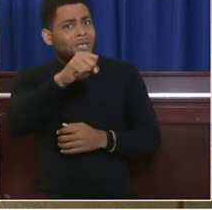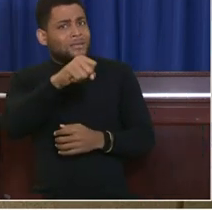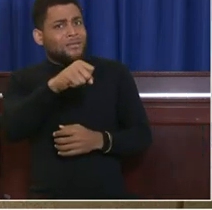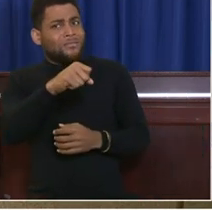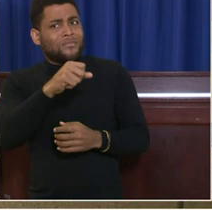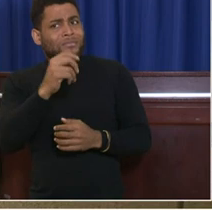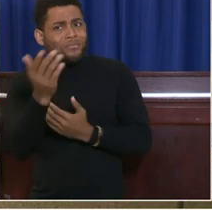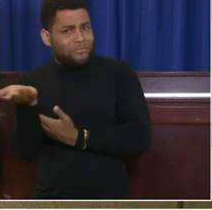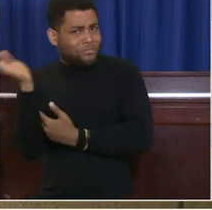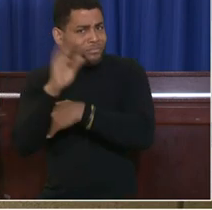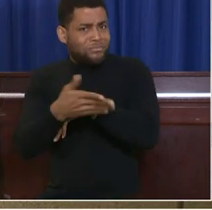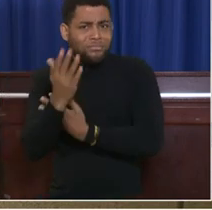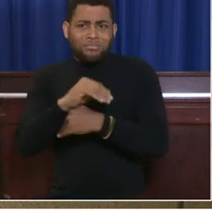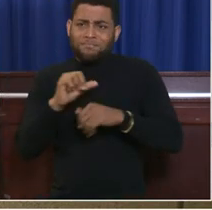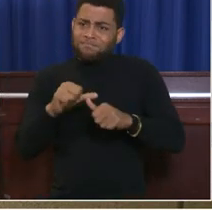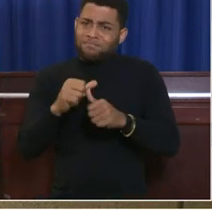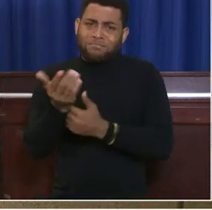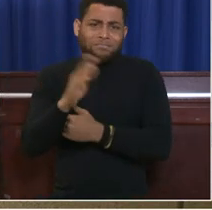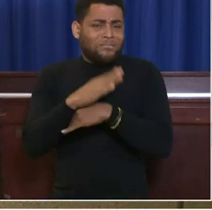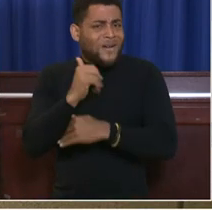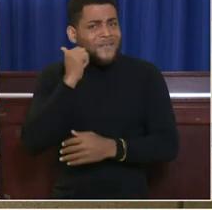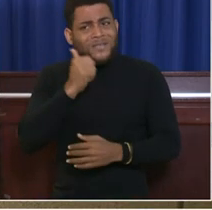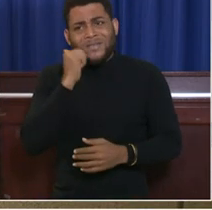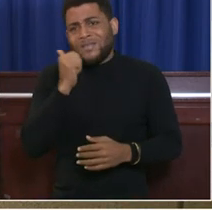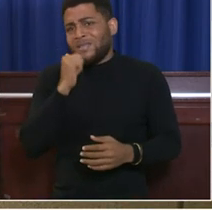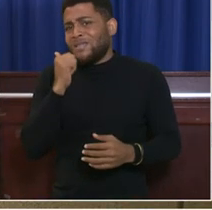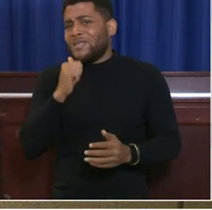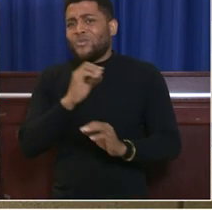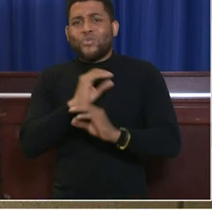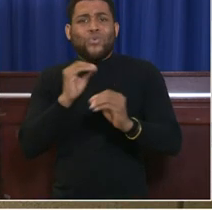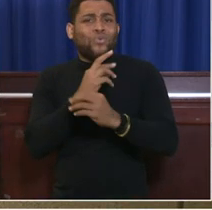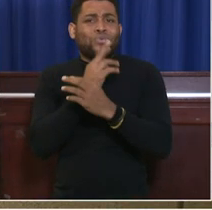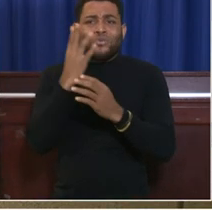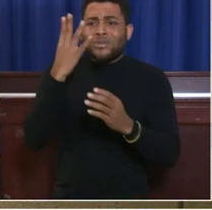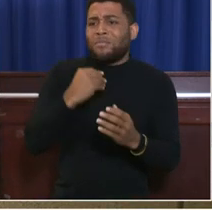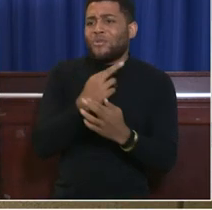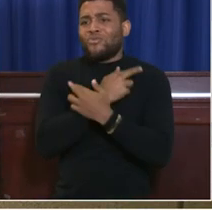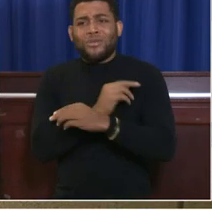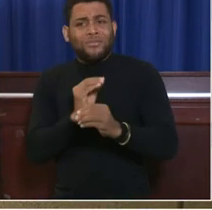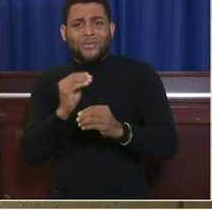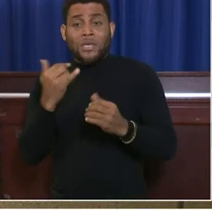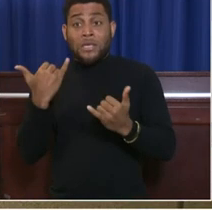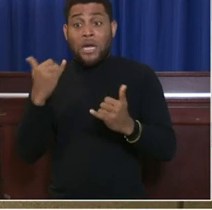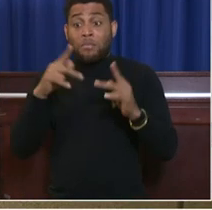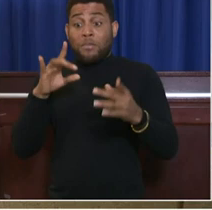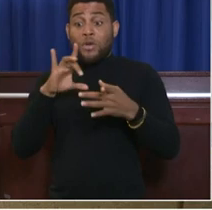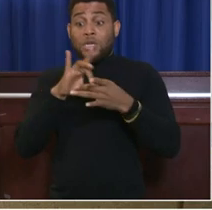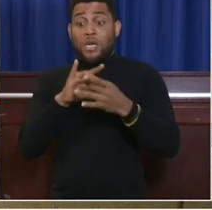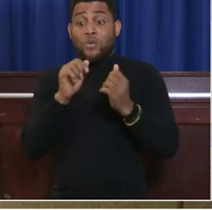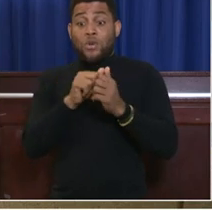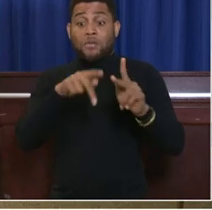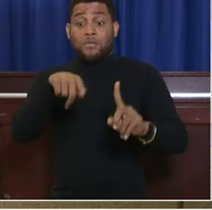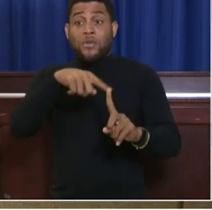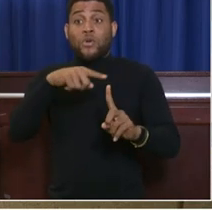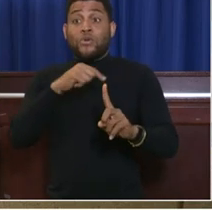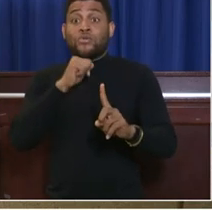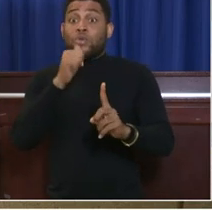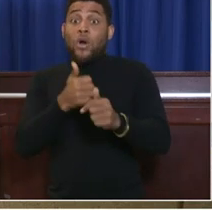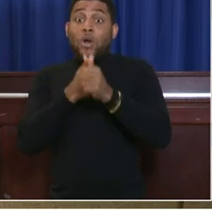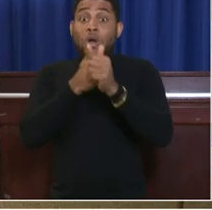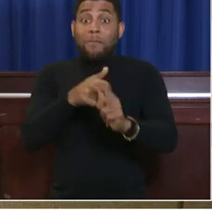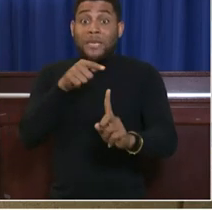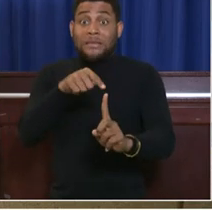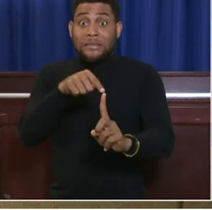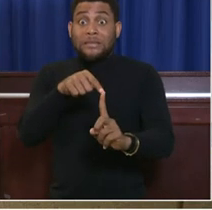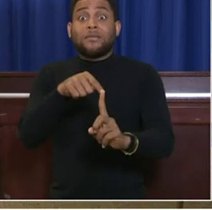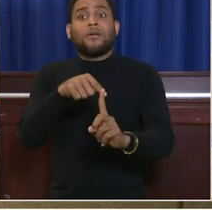aren't compliant. Some are like the major operation that the chief and